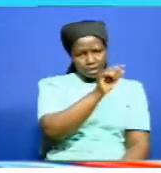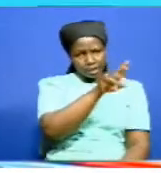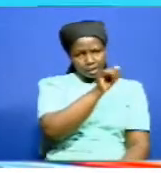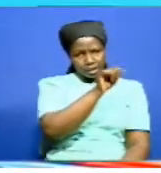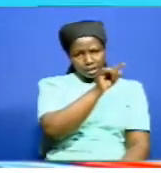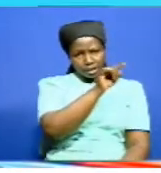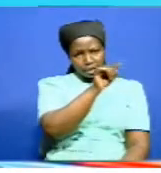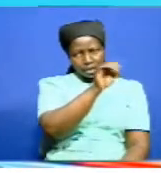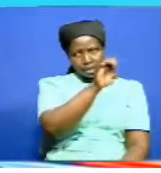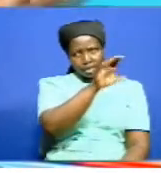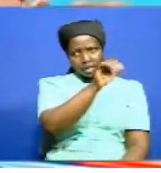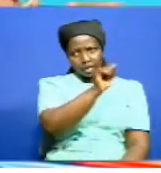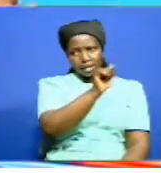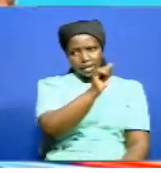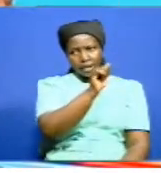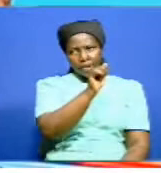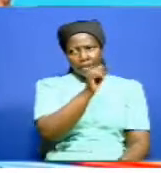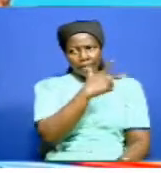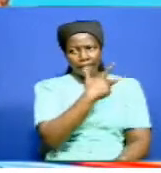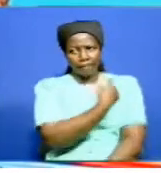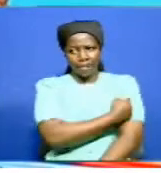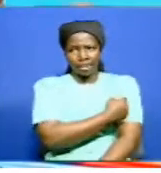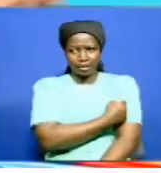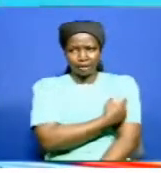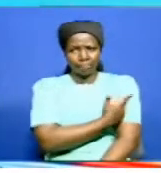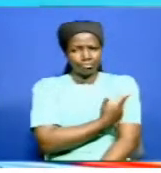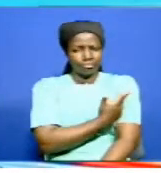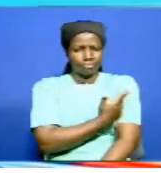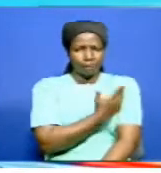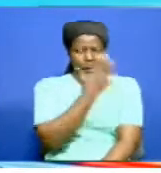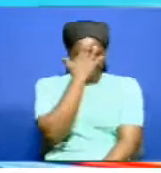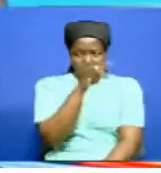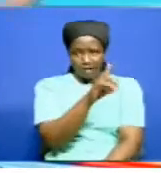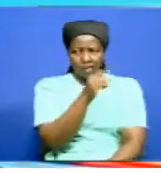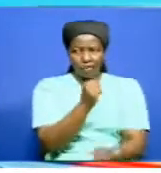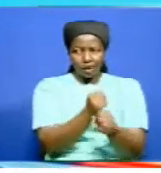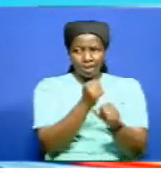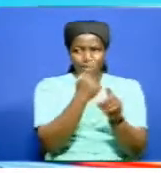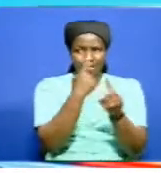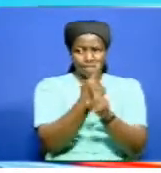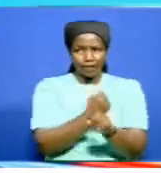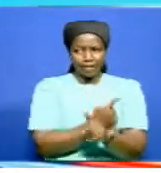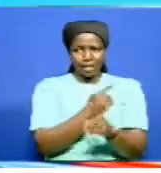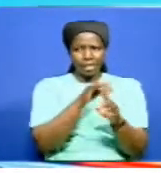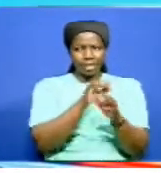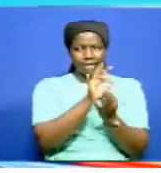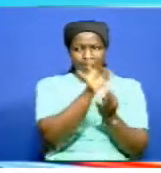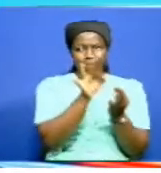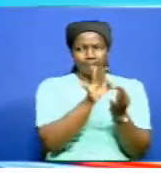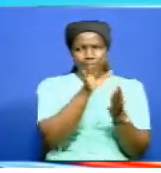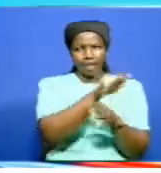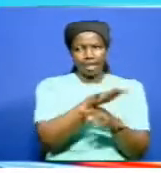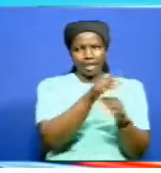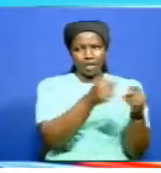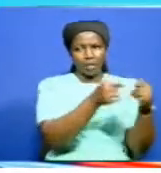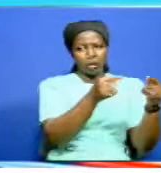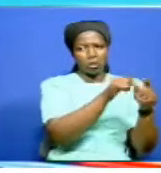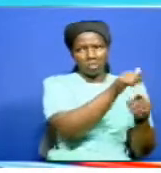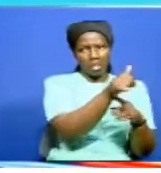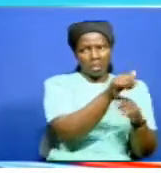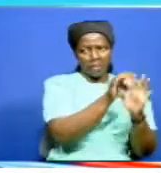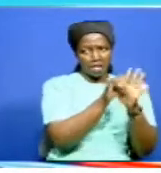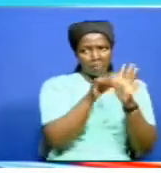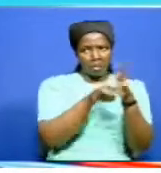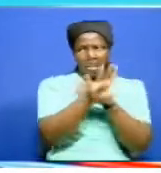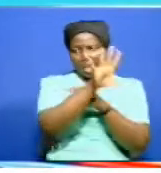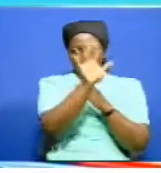berth, because perhaps it works different in a certain setting as opposed to others? Like in Africa, of